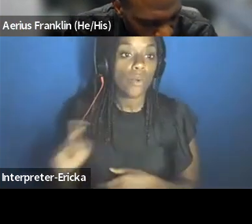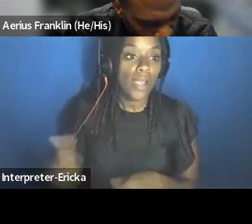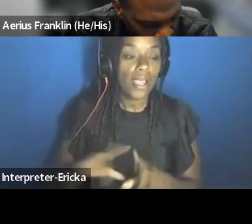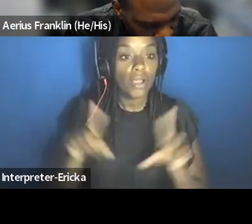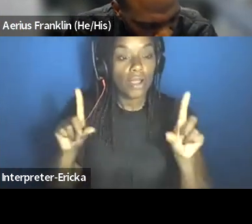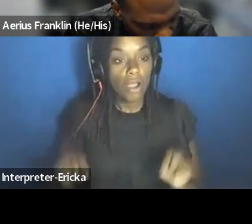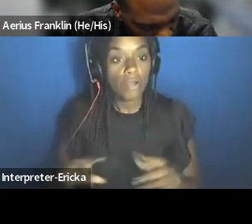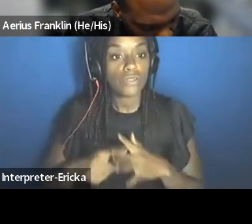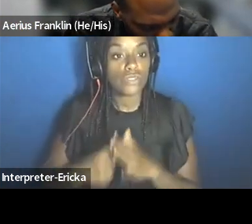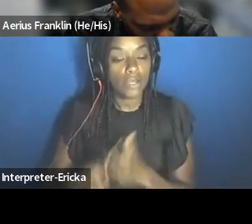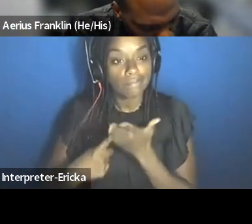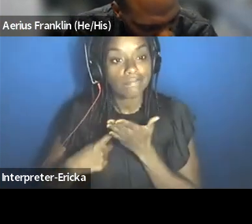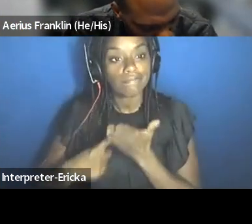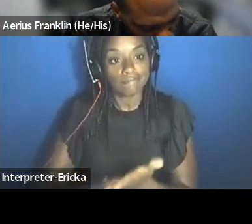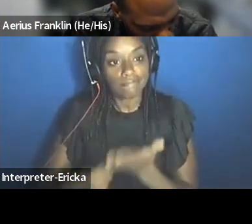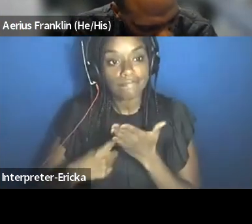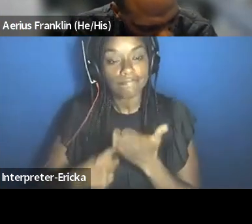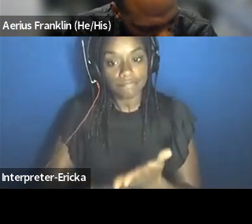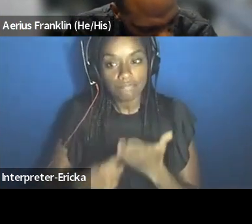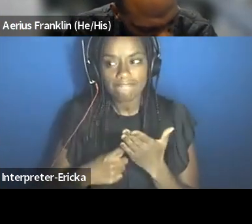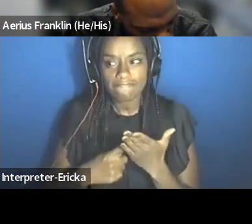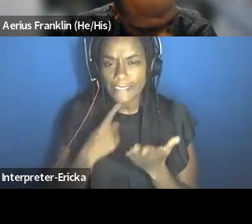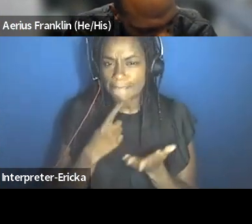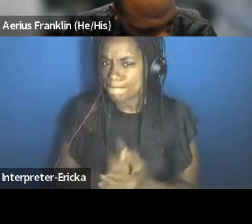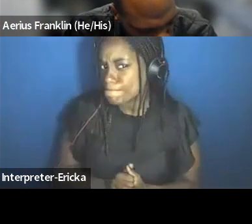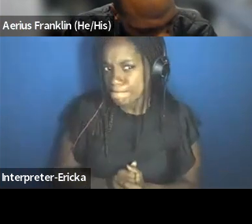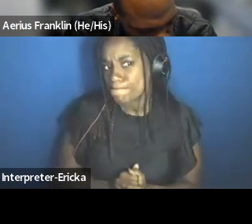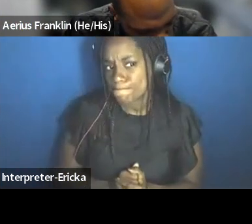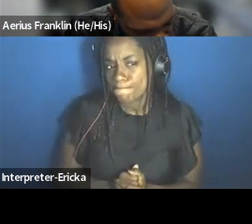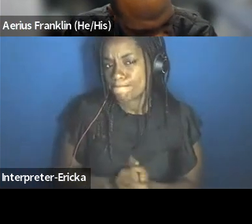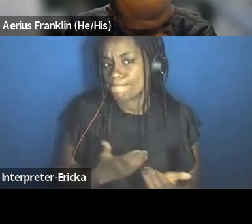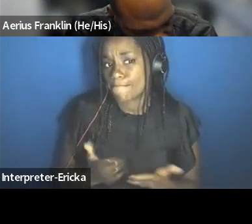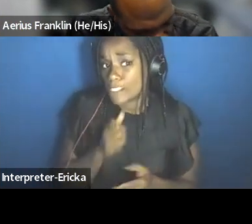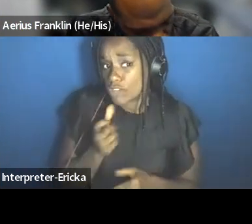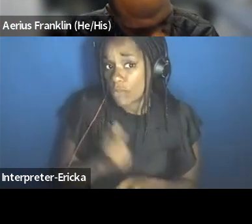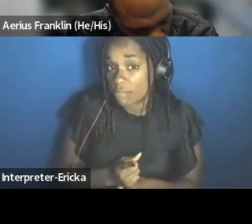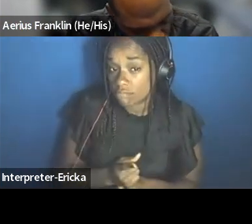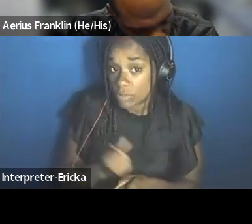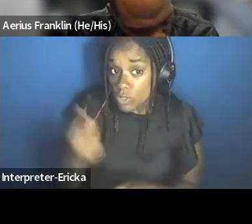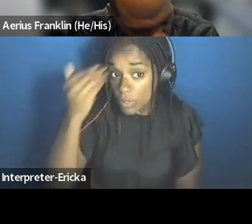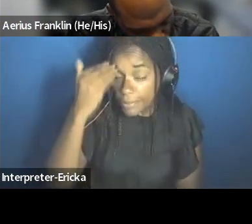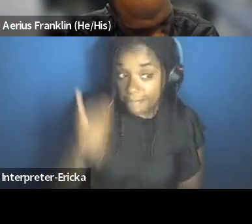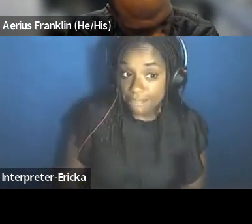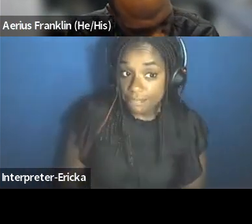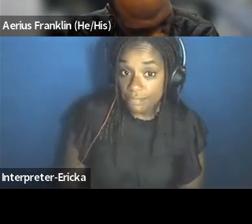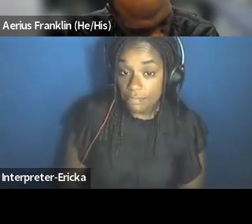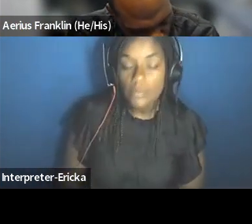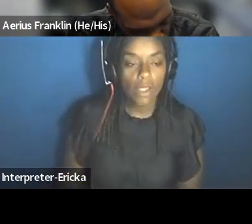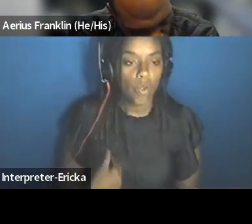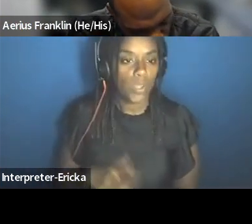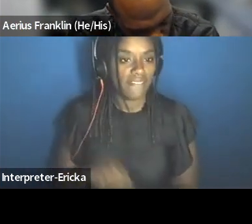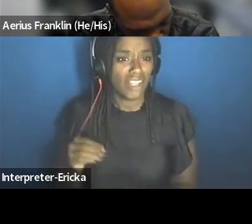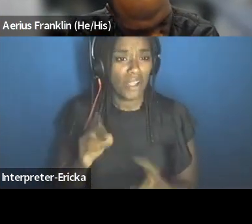start a dialogue to just say, hey, things are not maybe how they should be. And I don't know if you know about it. Because what we learn is that people don't know